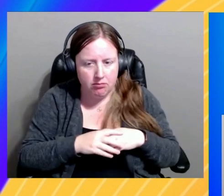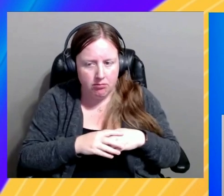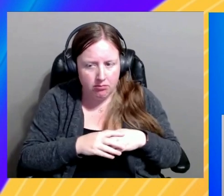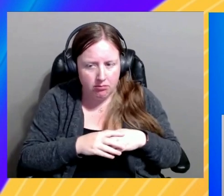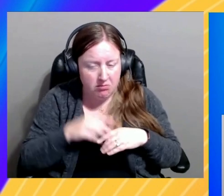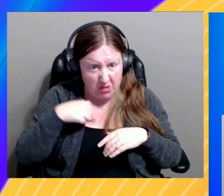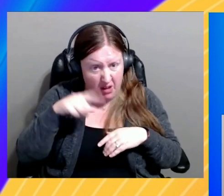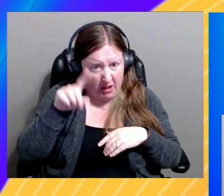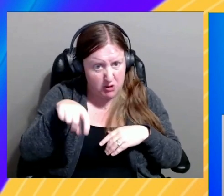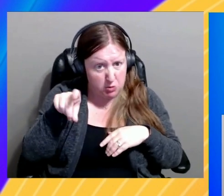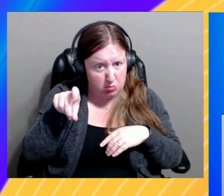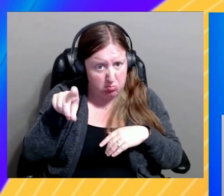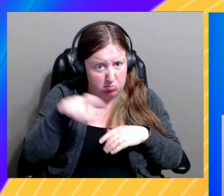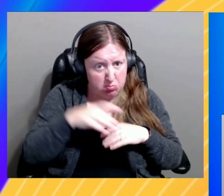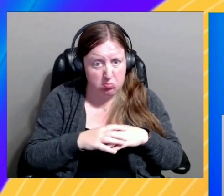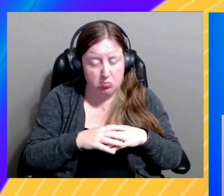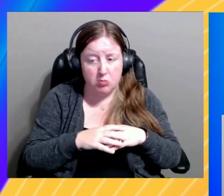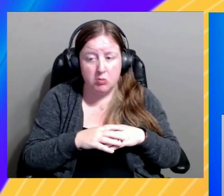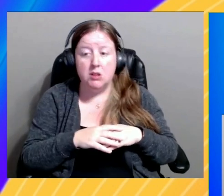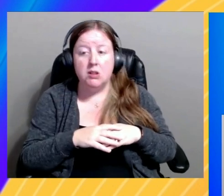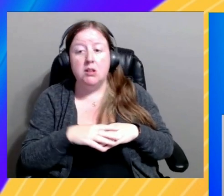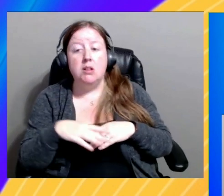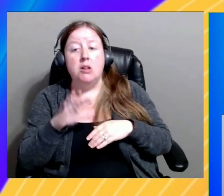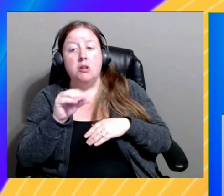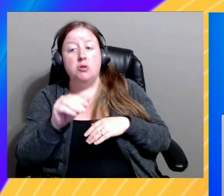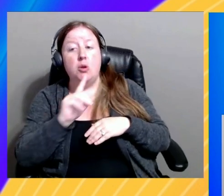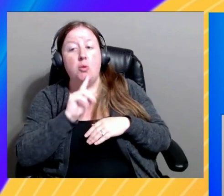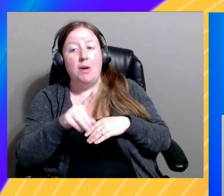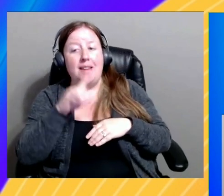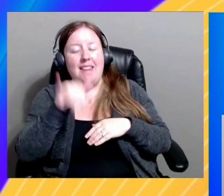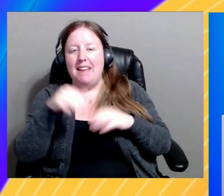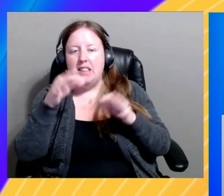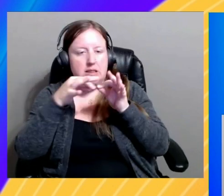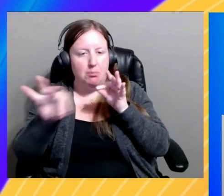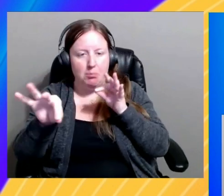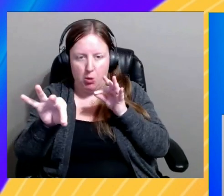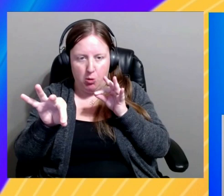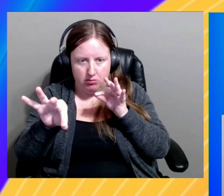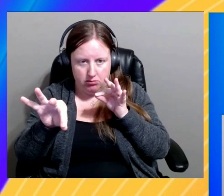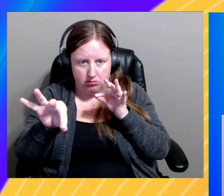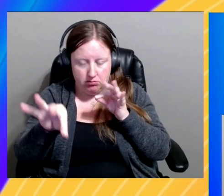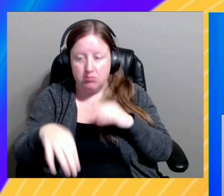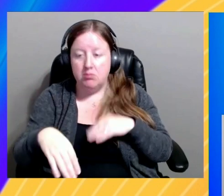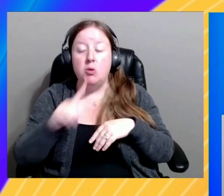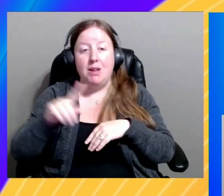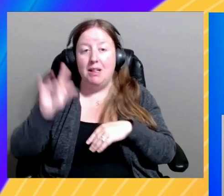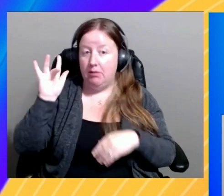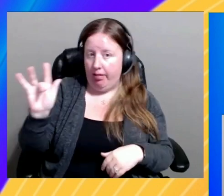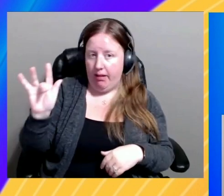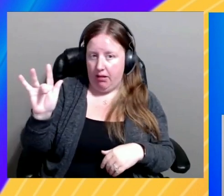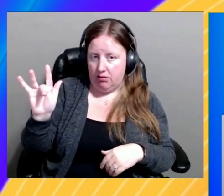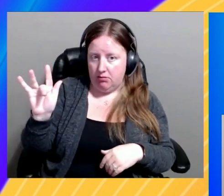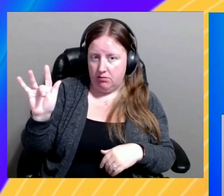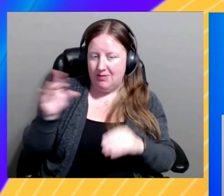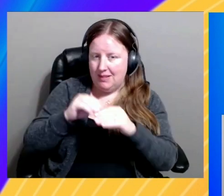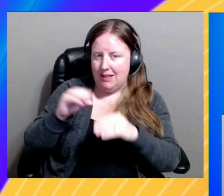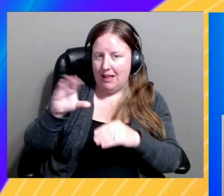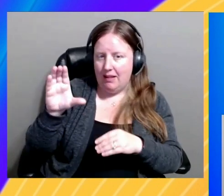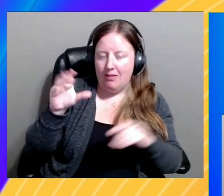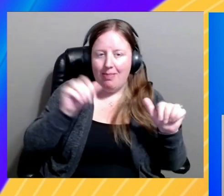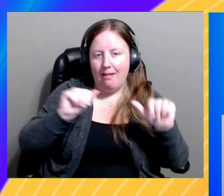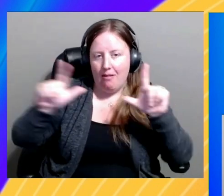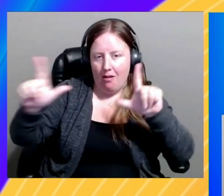So for something like DevOps Guru, it's actually very simple. It's basically a click of a button in the console, and you can have